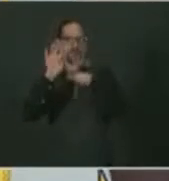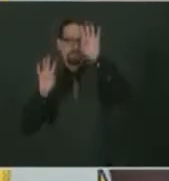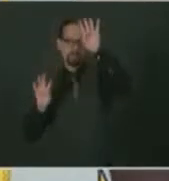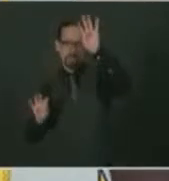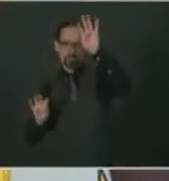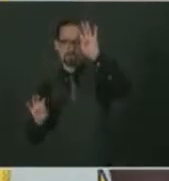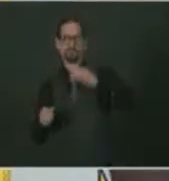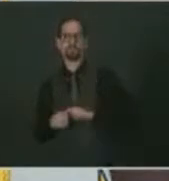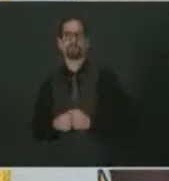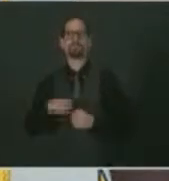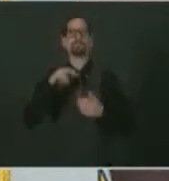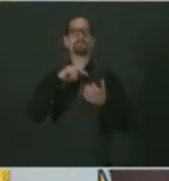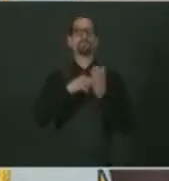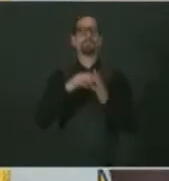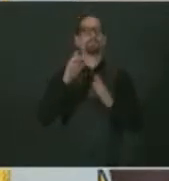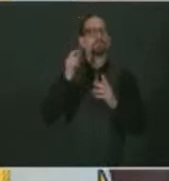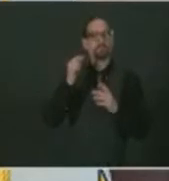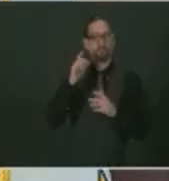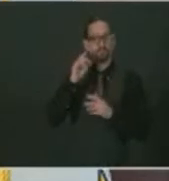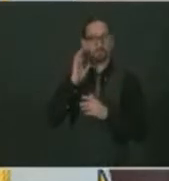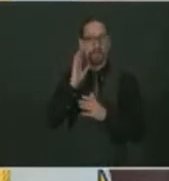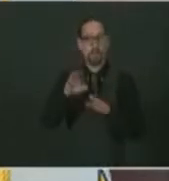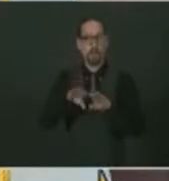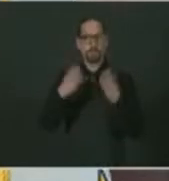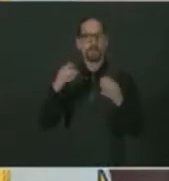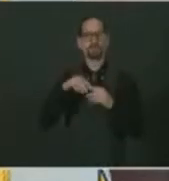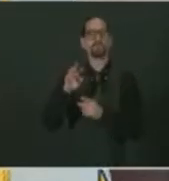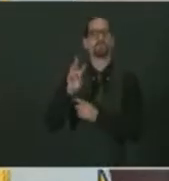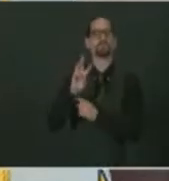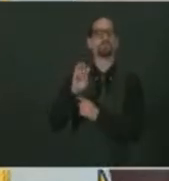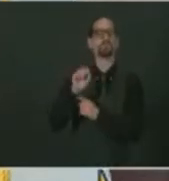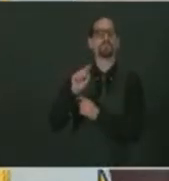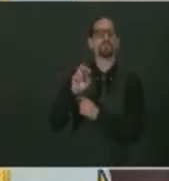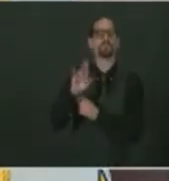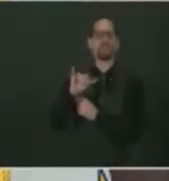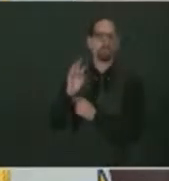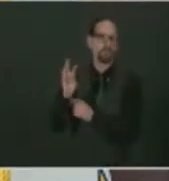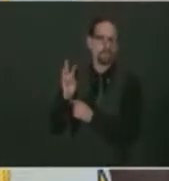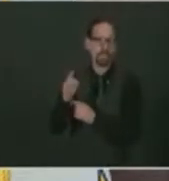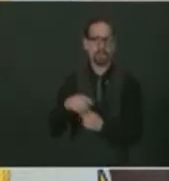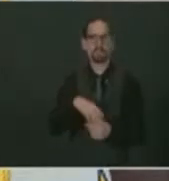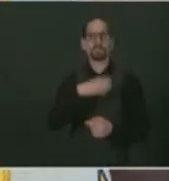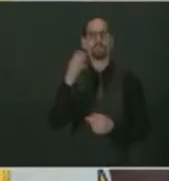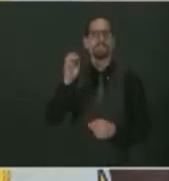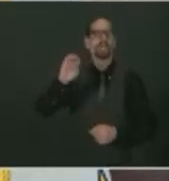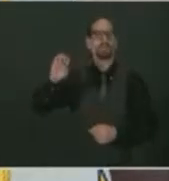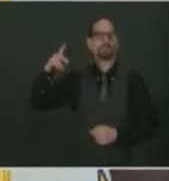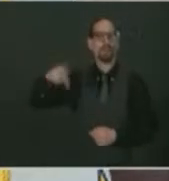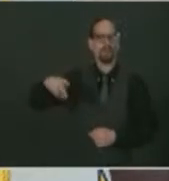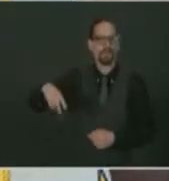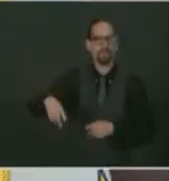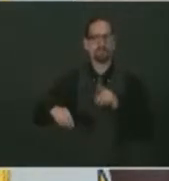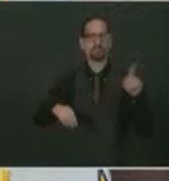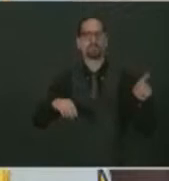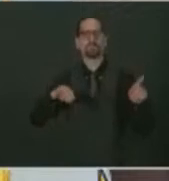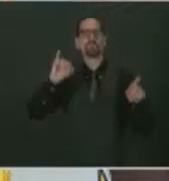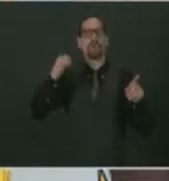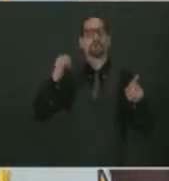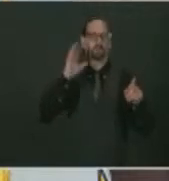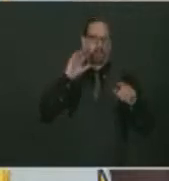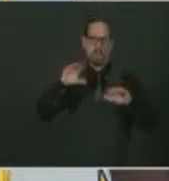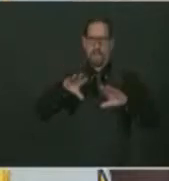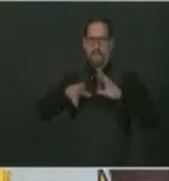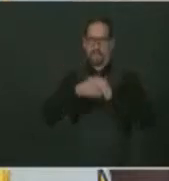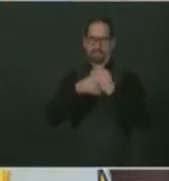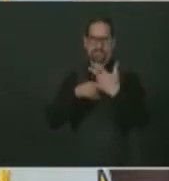Providence, and Johnston in partnership with the leadership in those communities, as I shared last week. Appointments for these 3 sites